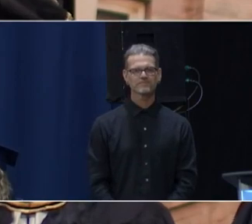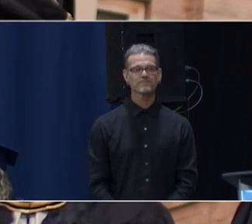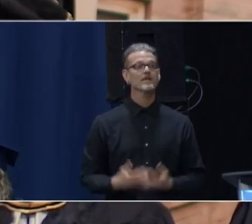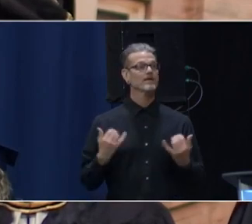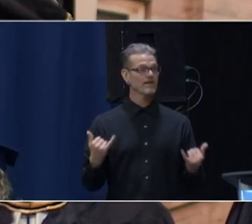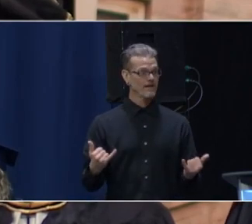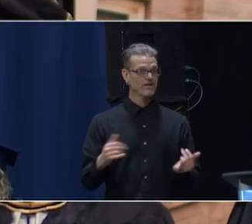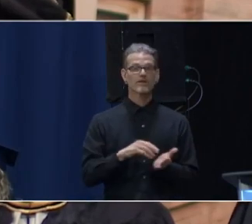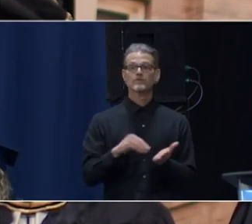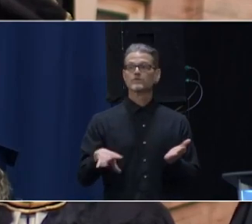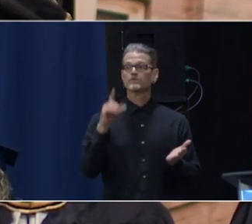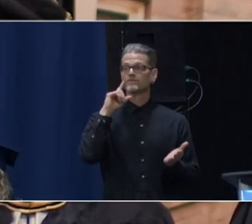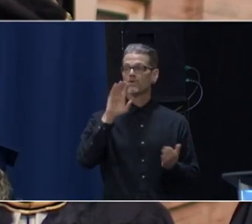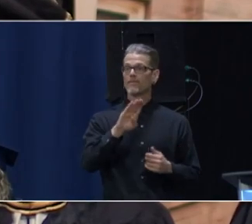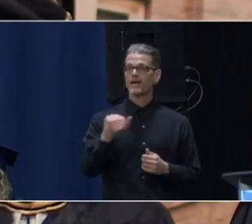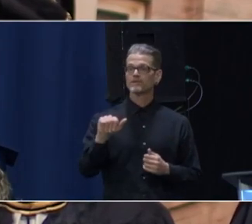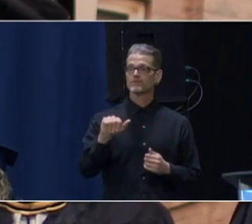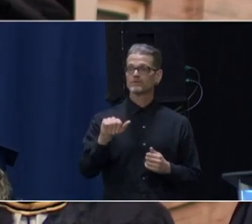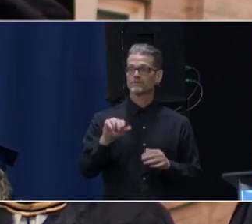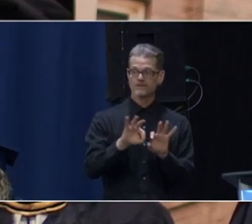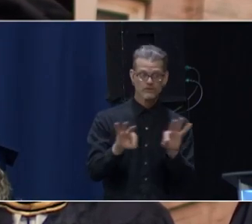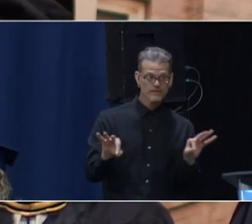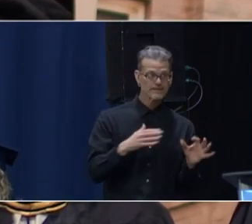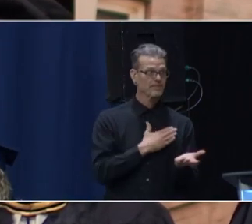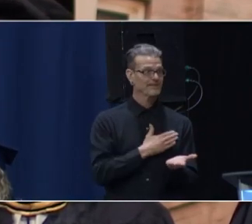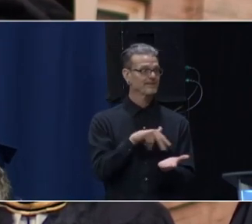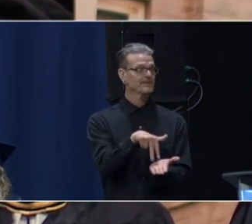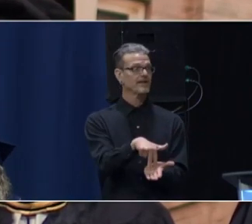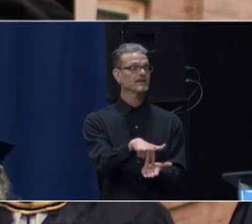candidates for bachelor's degrees please stand?